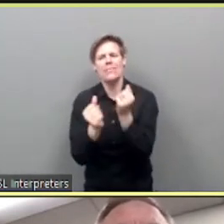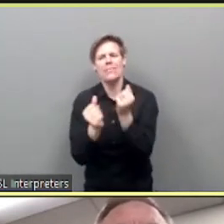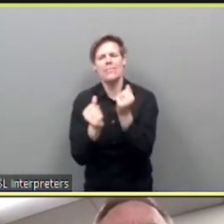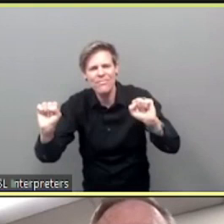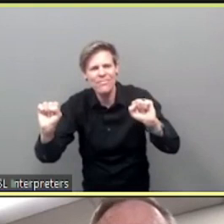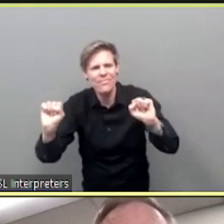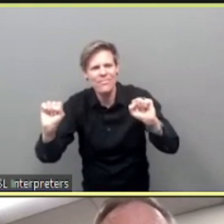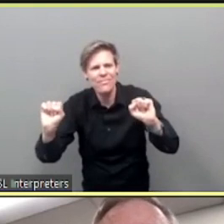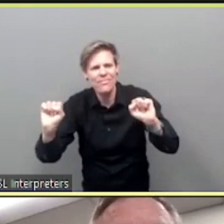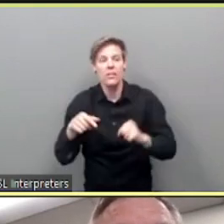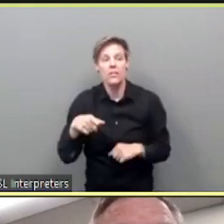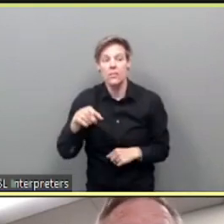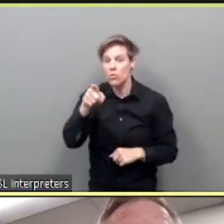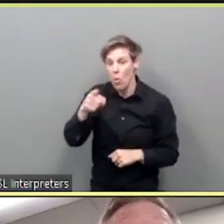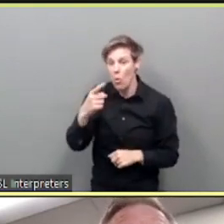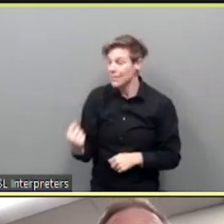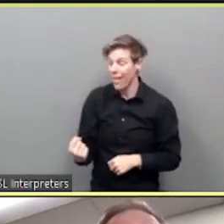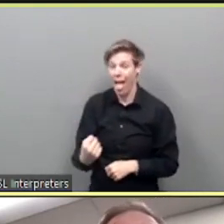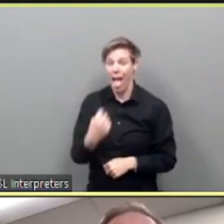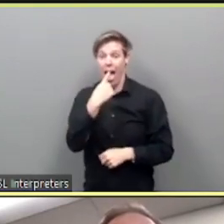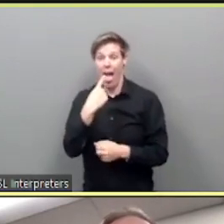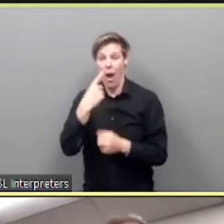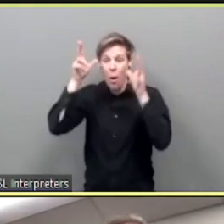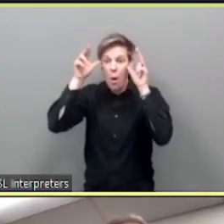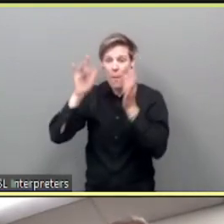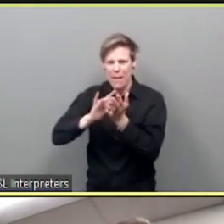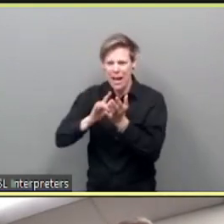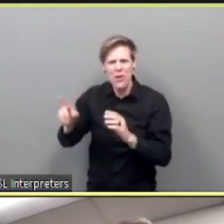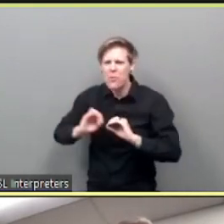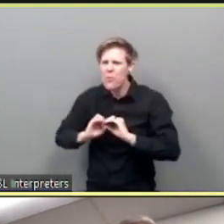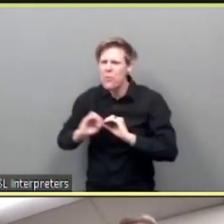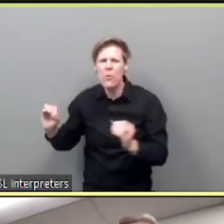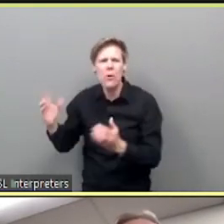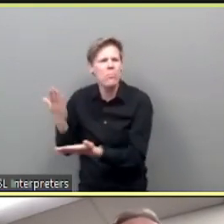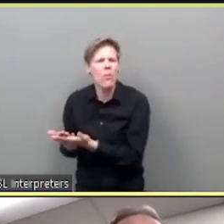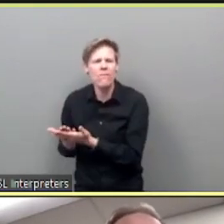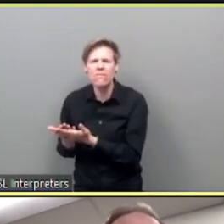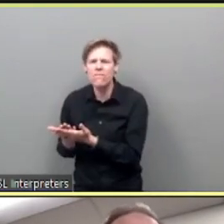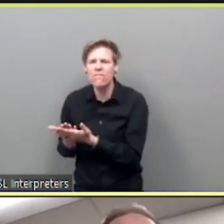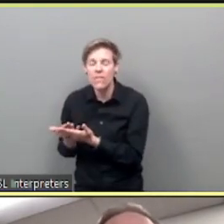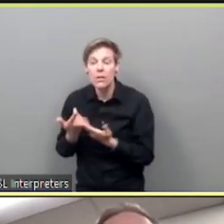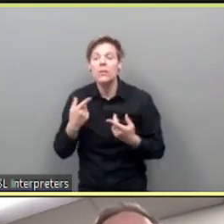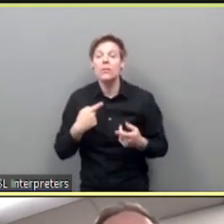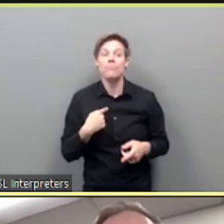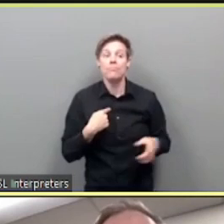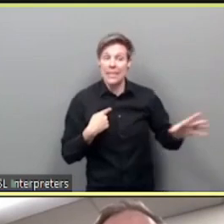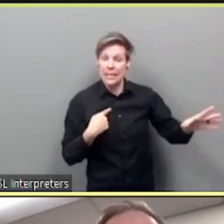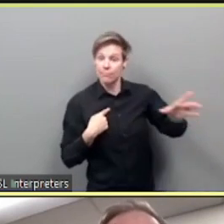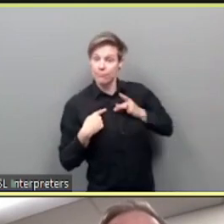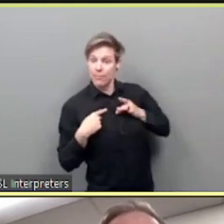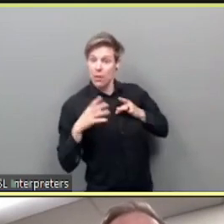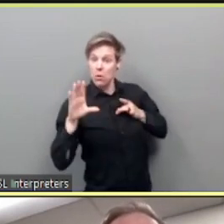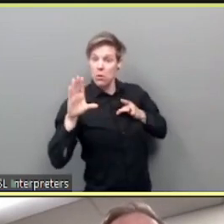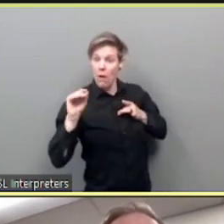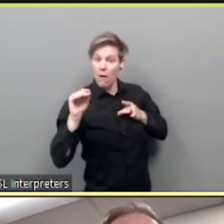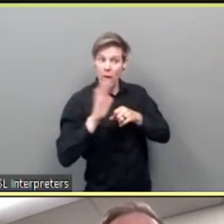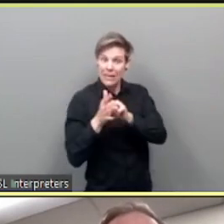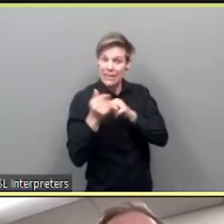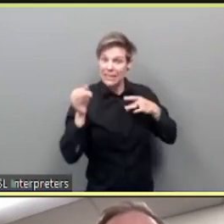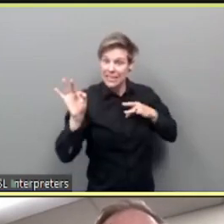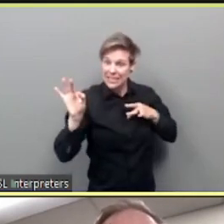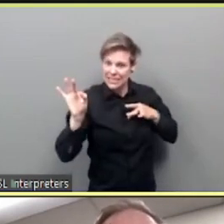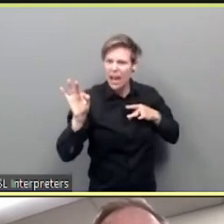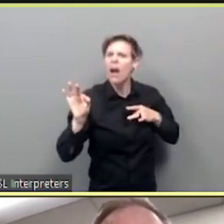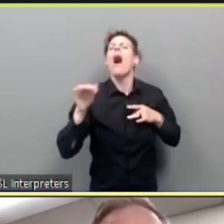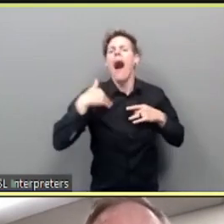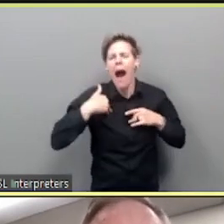a proven treatment, when you have COVID, we have treatments to avoid hospitalization and death from serious COVID-19 infections. And